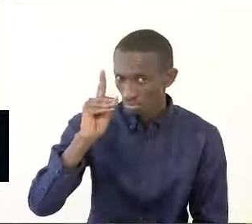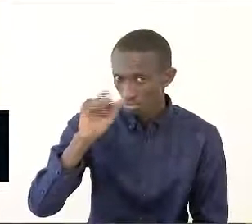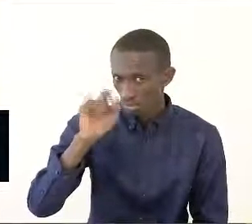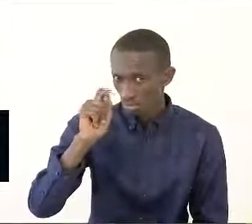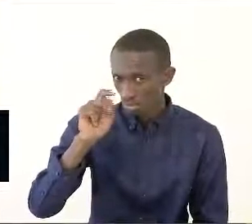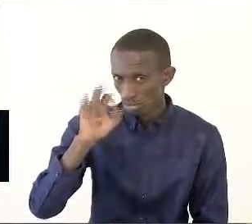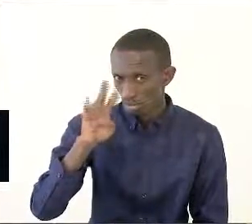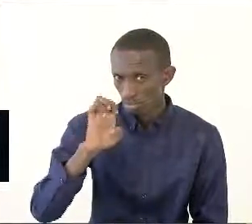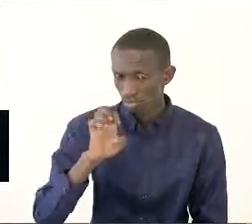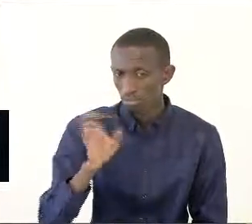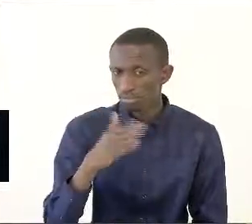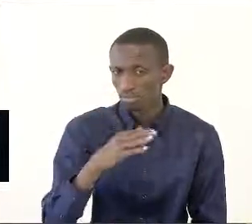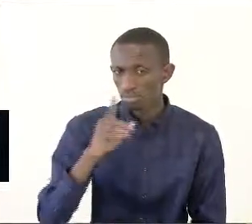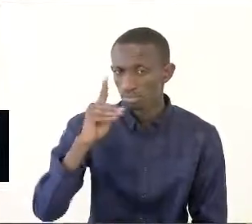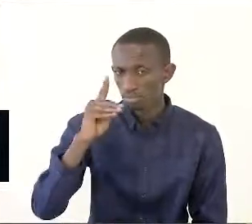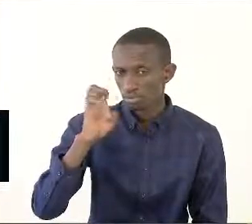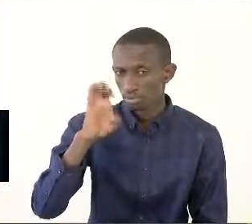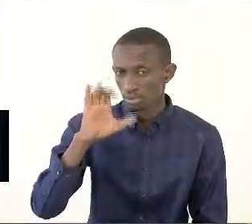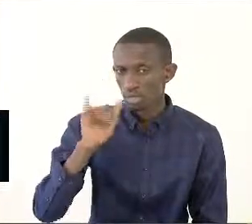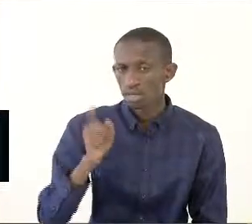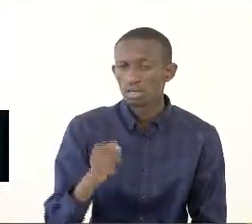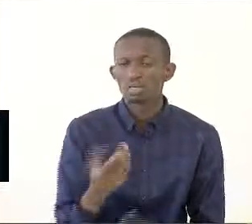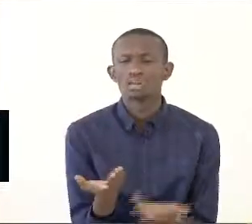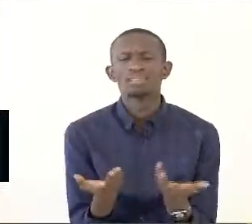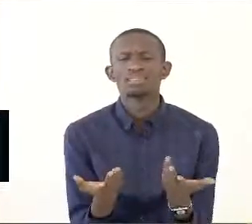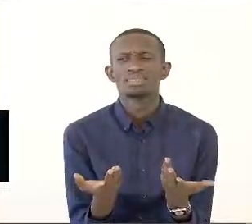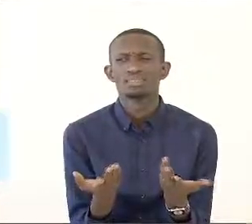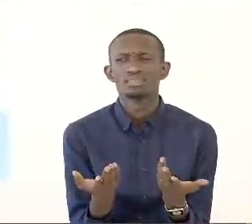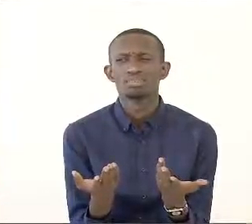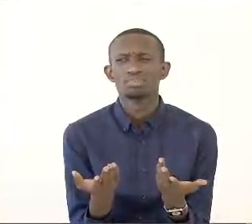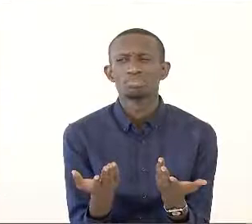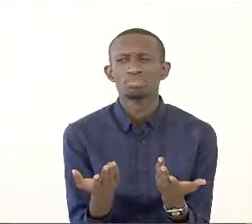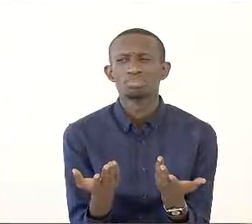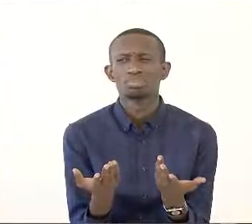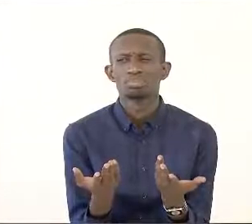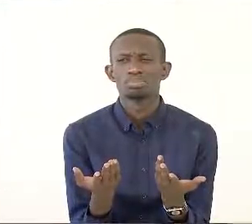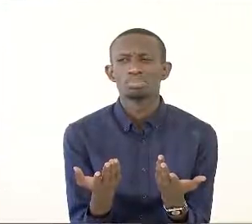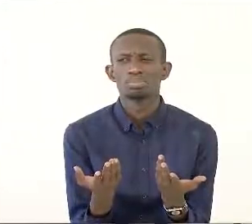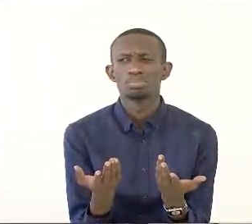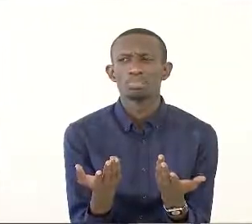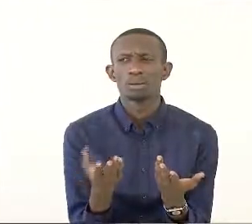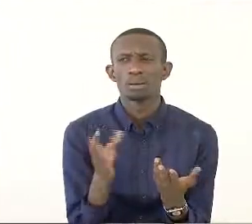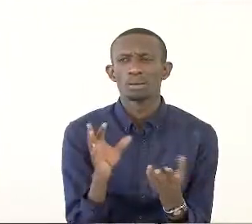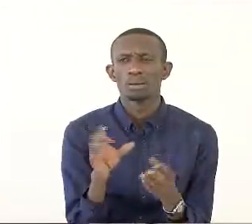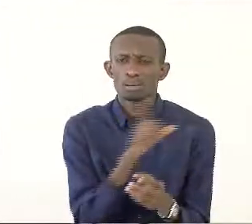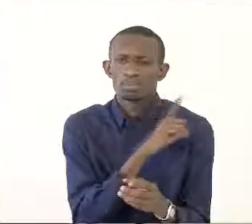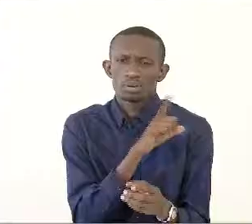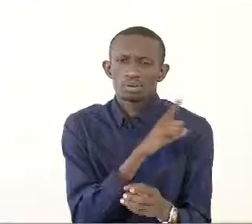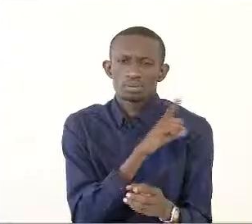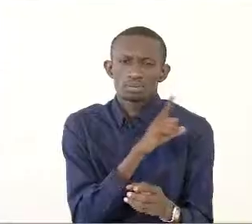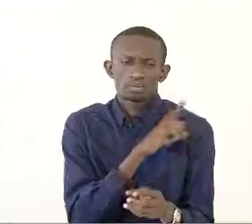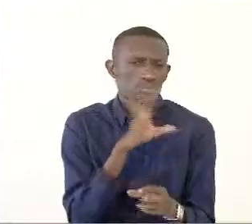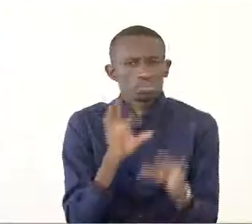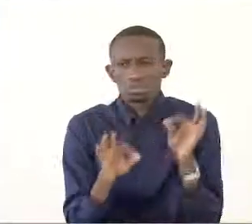a random process. Do you understand? It is a random. So